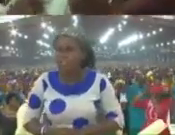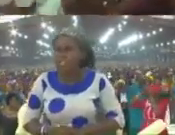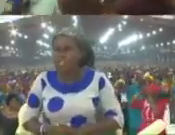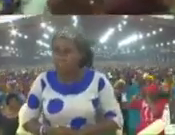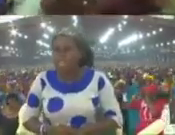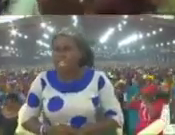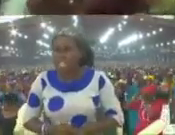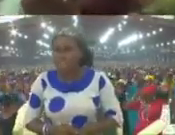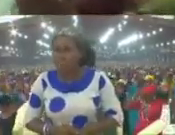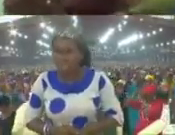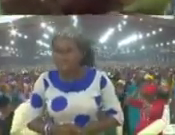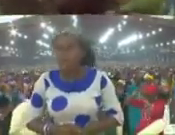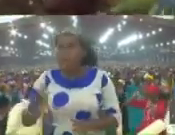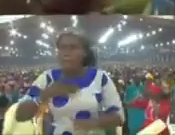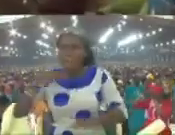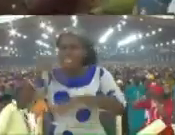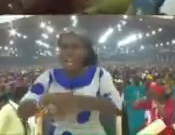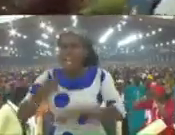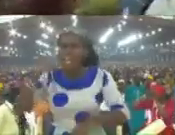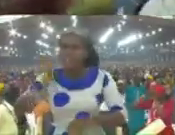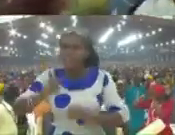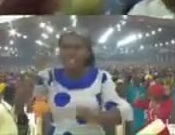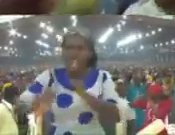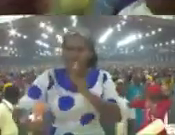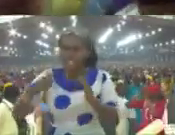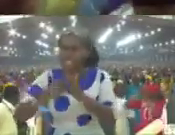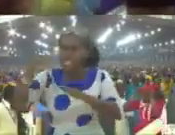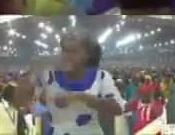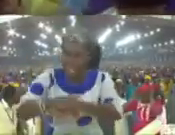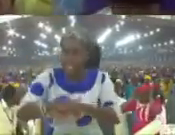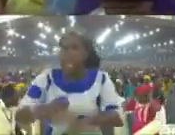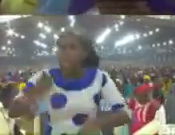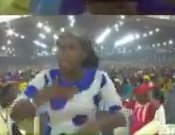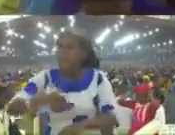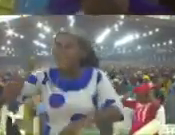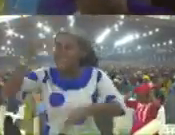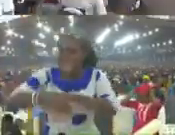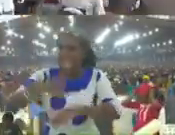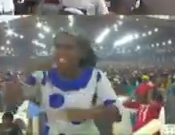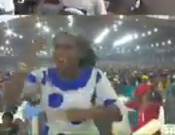My whole night must end tonight. My night must end tonight.